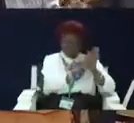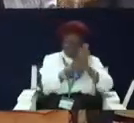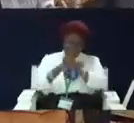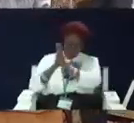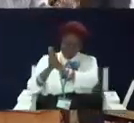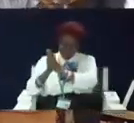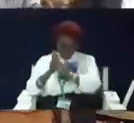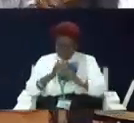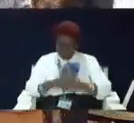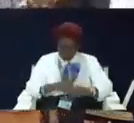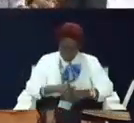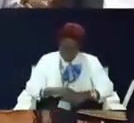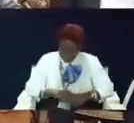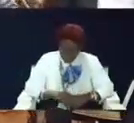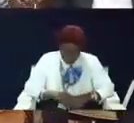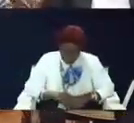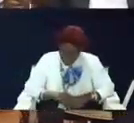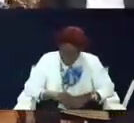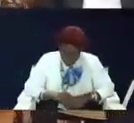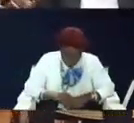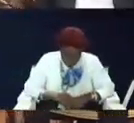minute. This fellow I'm